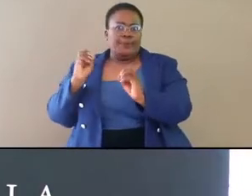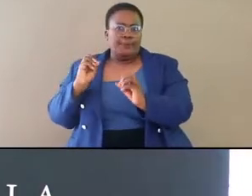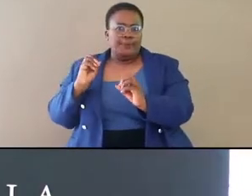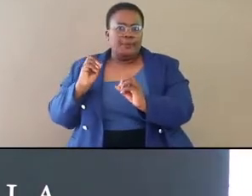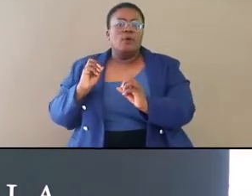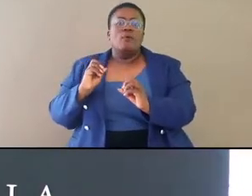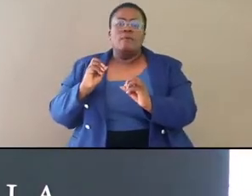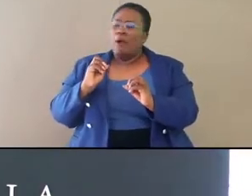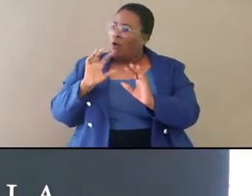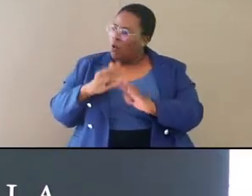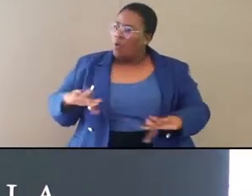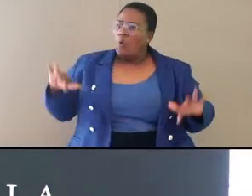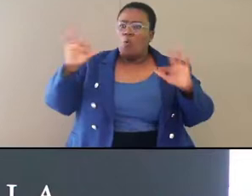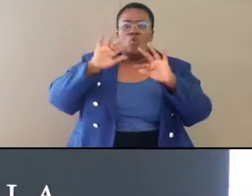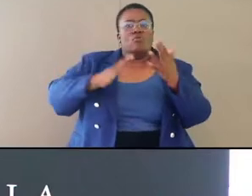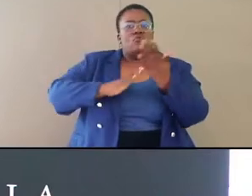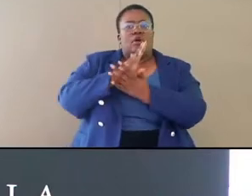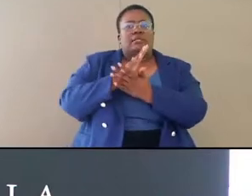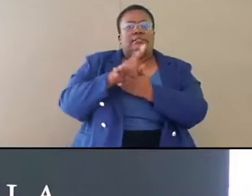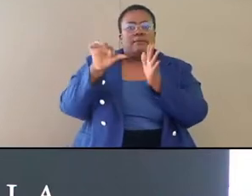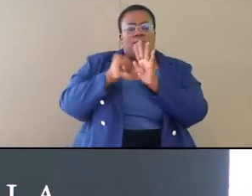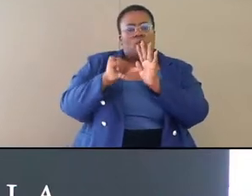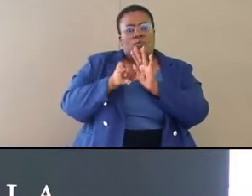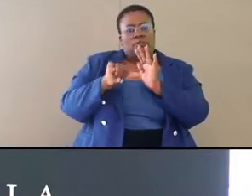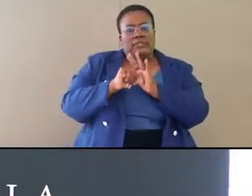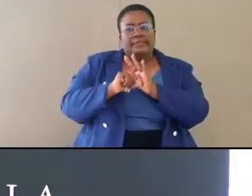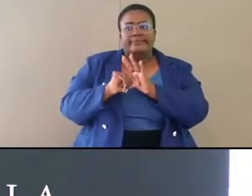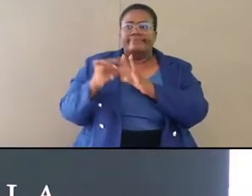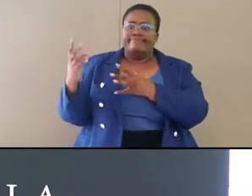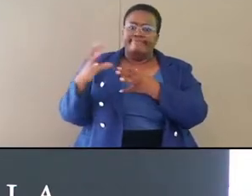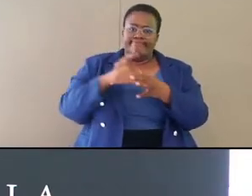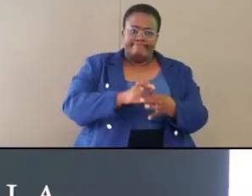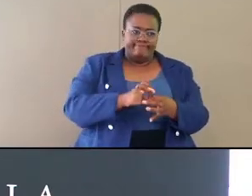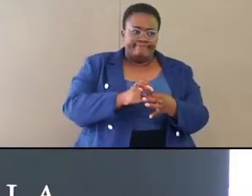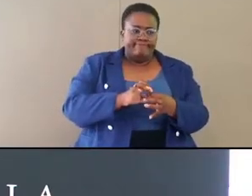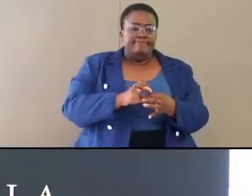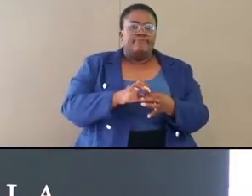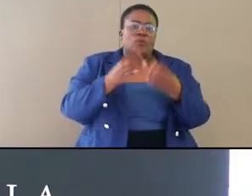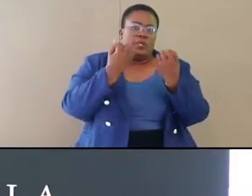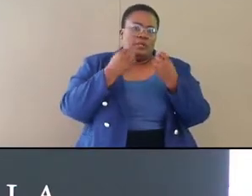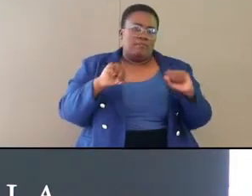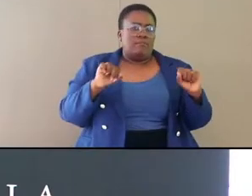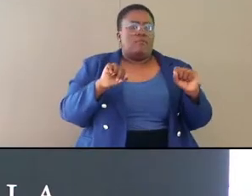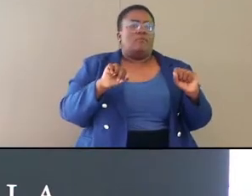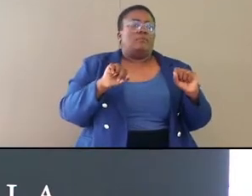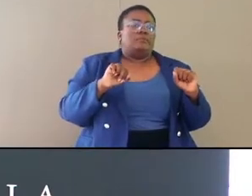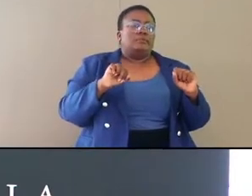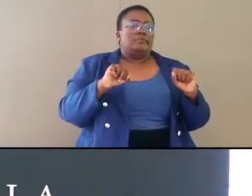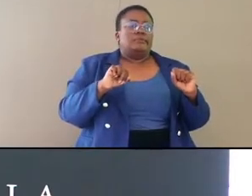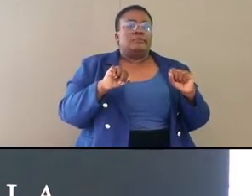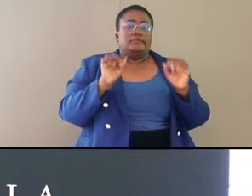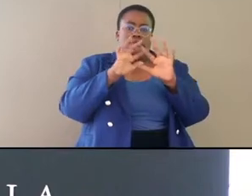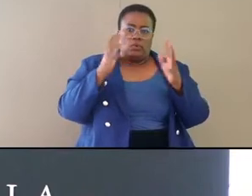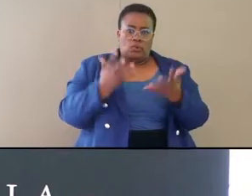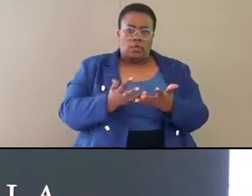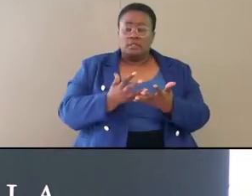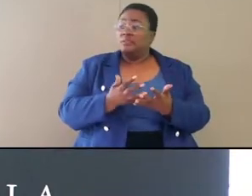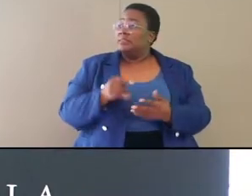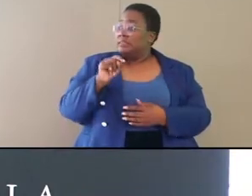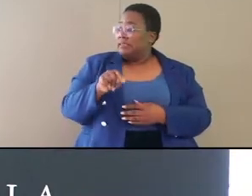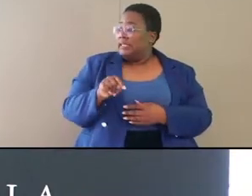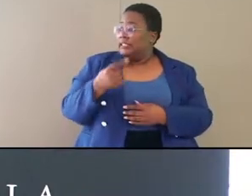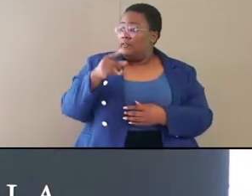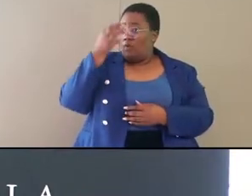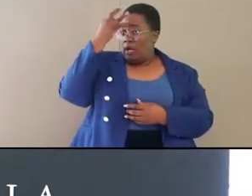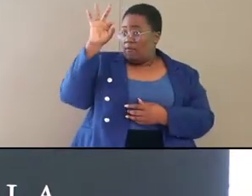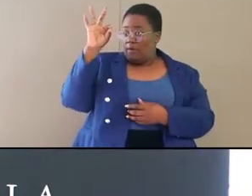all the fundamental rights and freedoms associated with a democratic society. And this is not only for